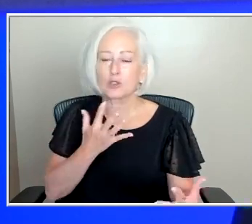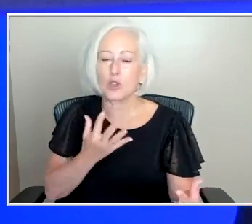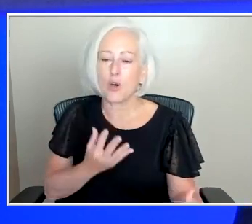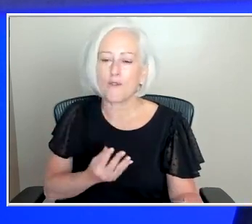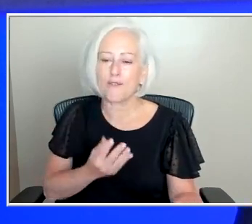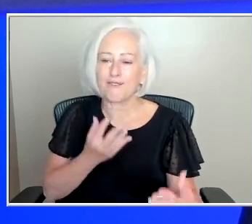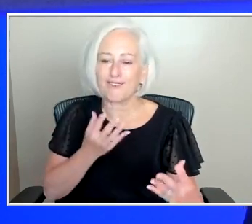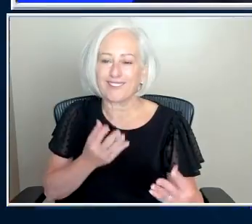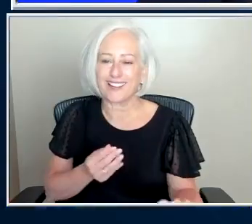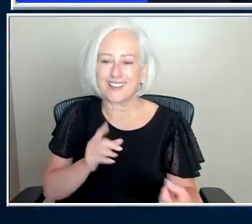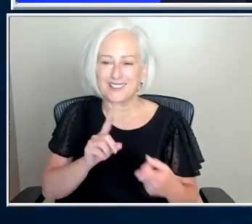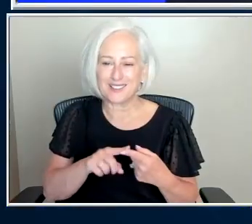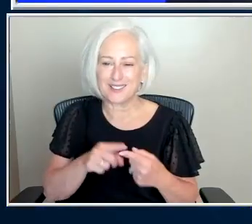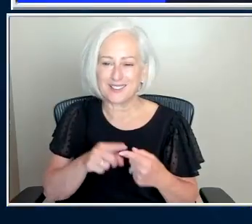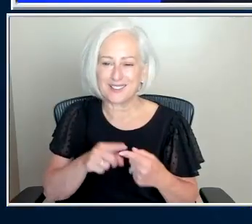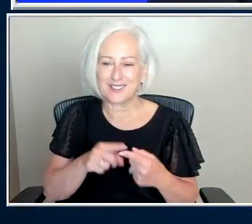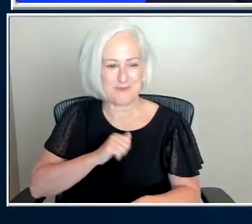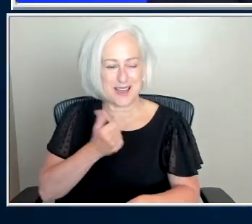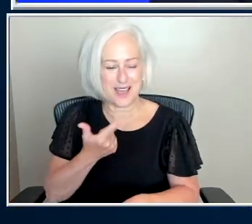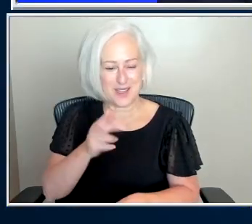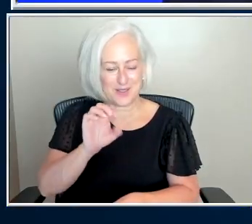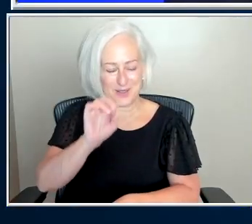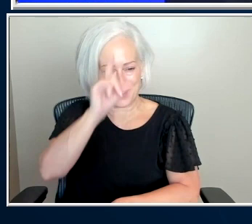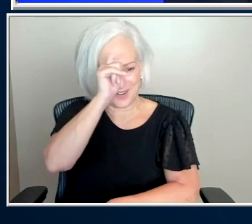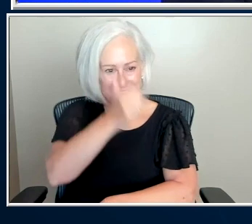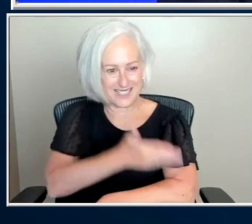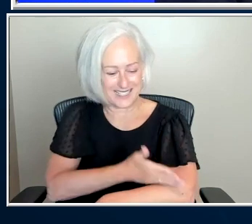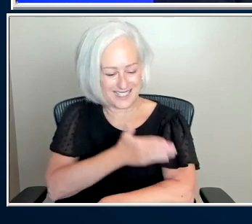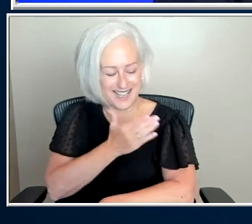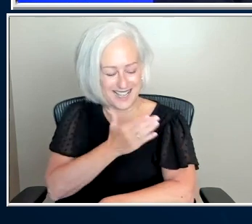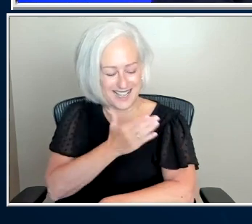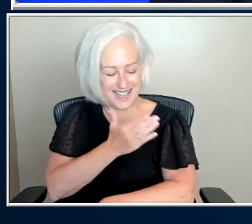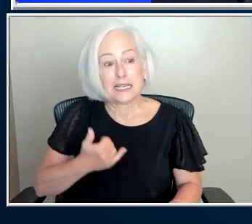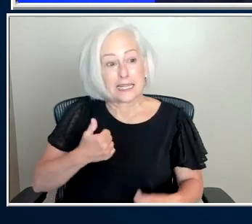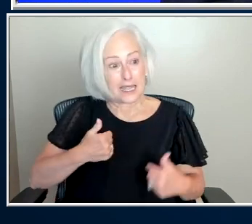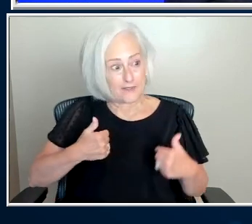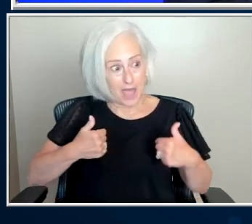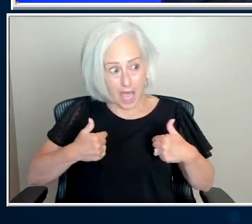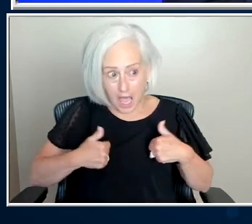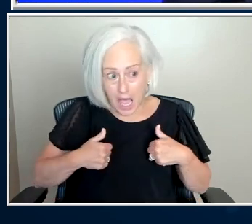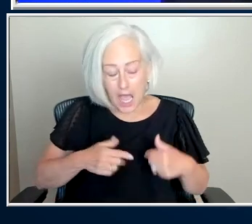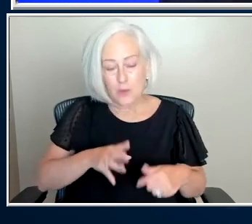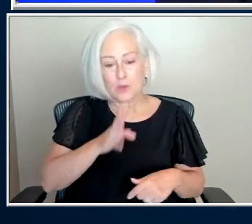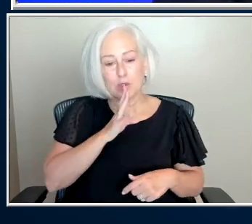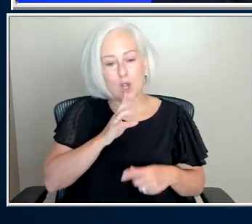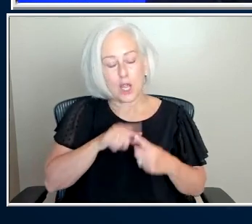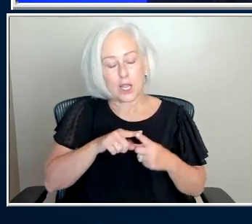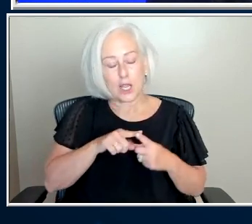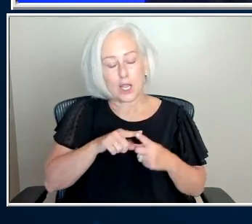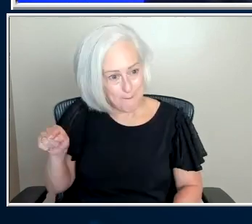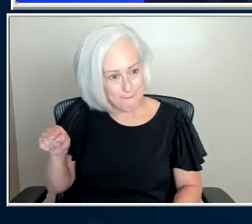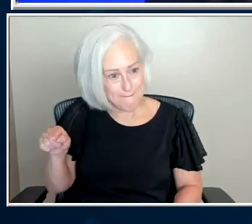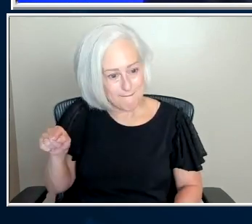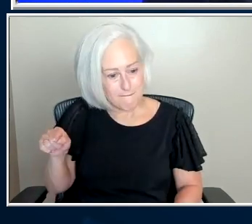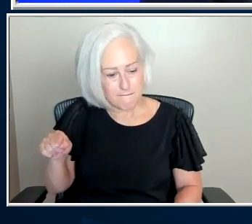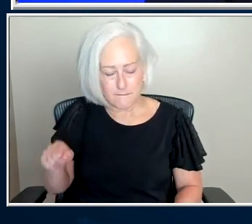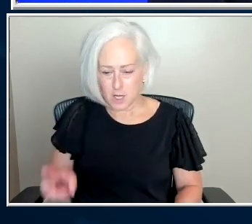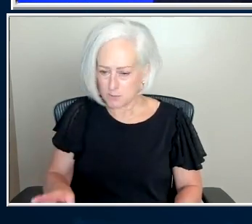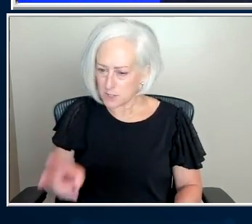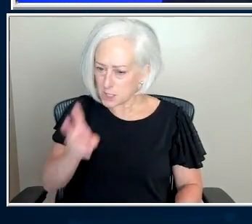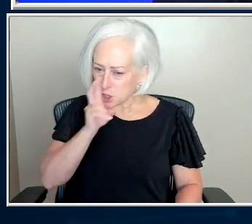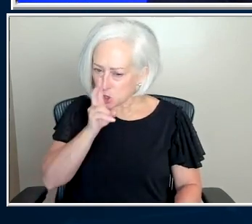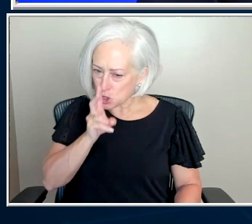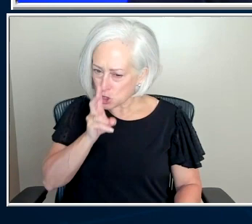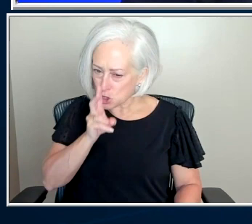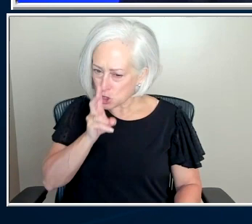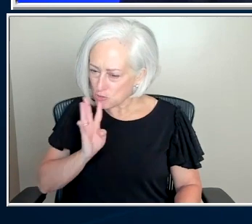my grandsons. If it was me talking to him, it would be a stern voice, and that's